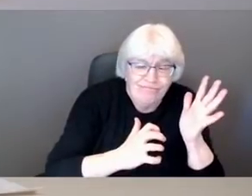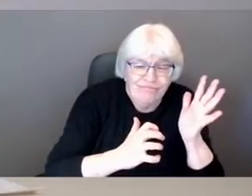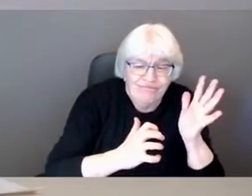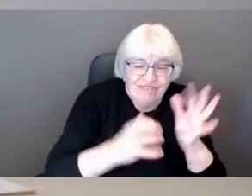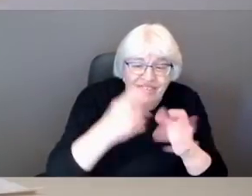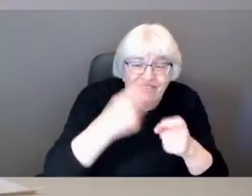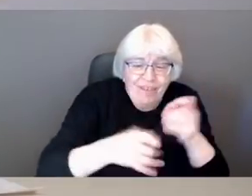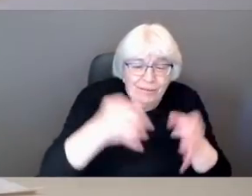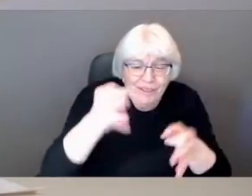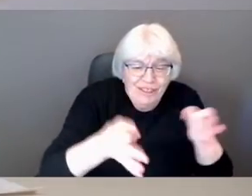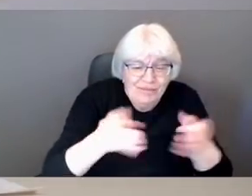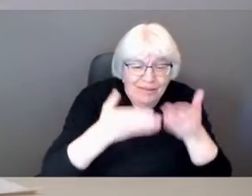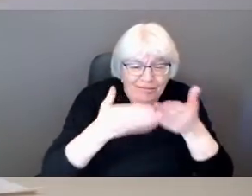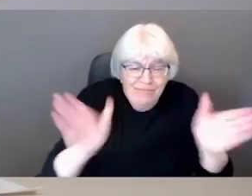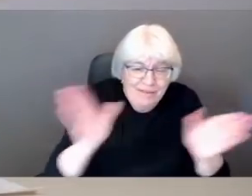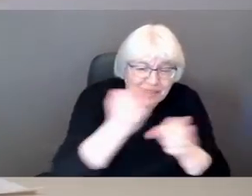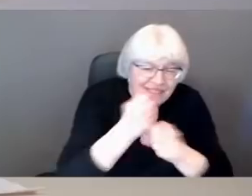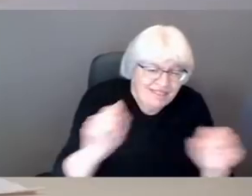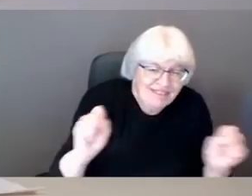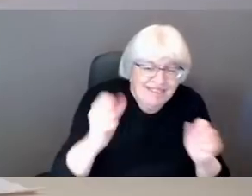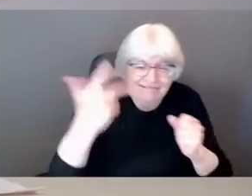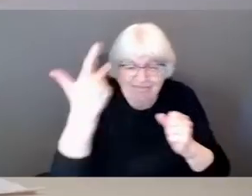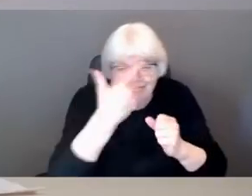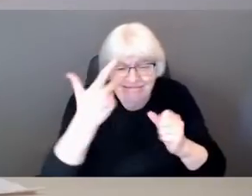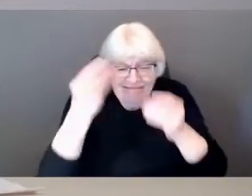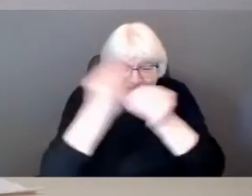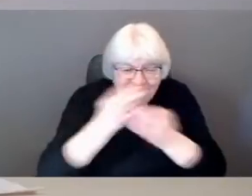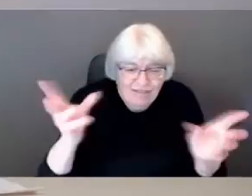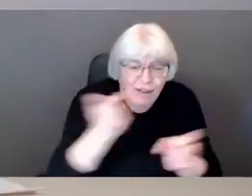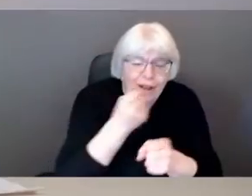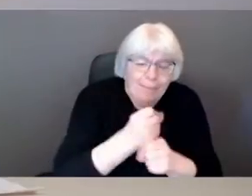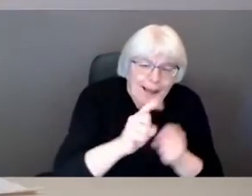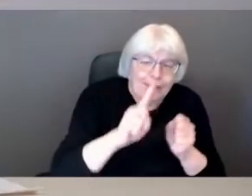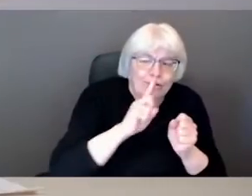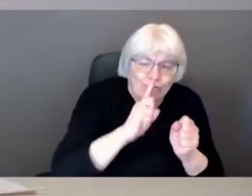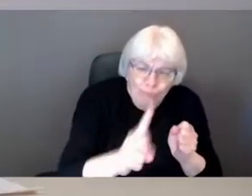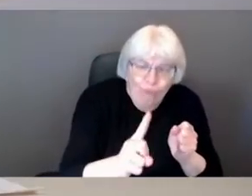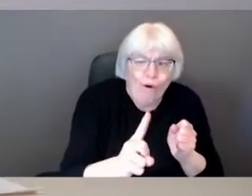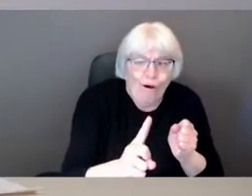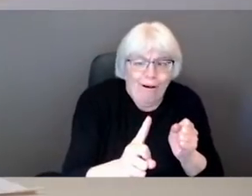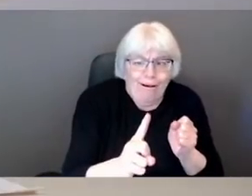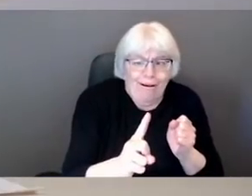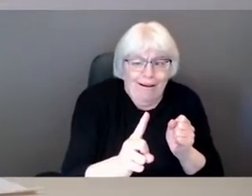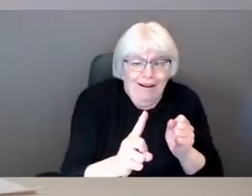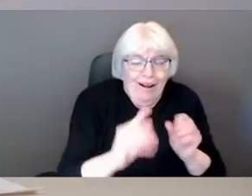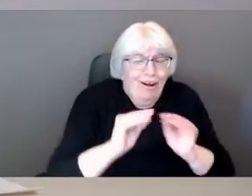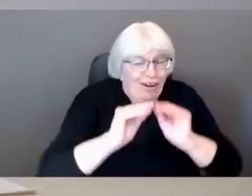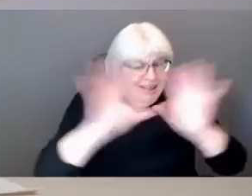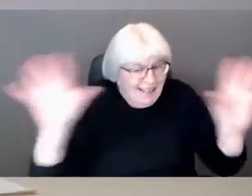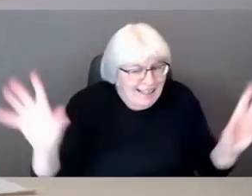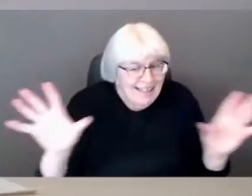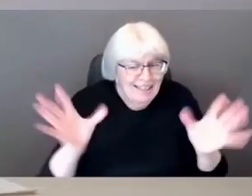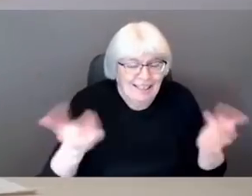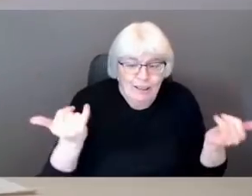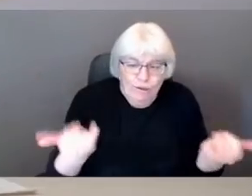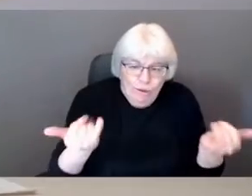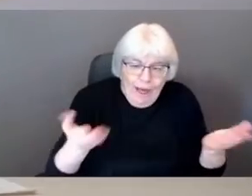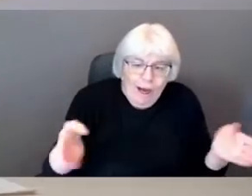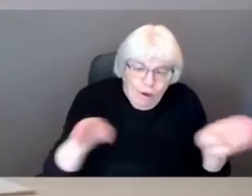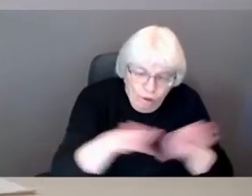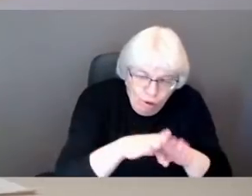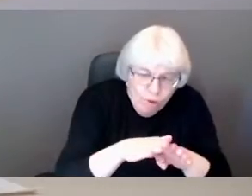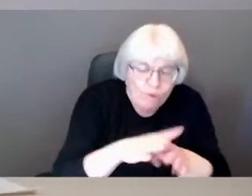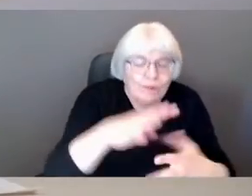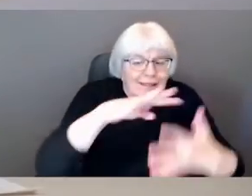to make sure because of scheduling and operationally, they needed to advise changes